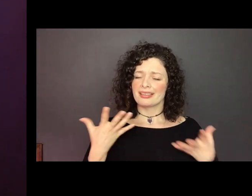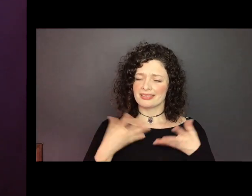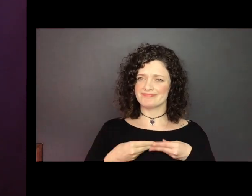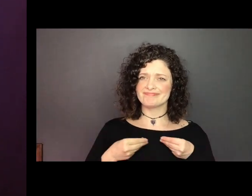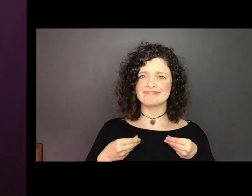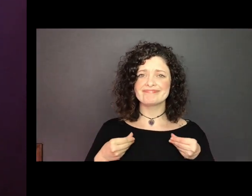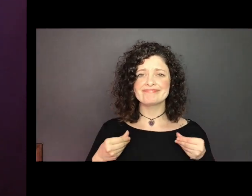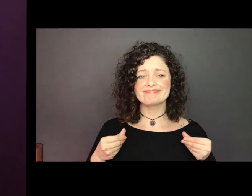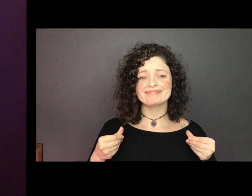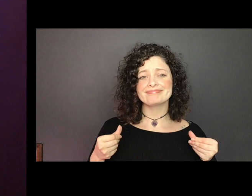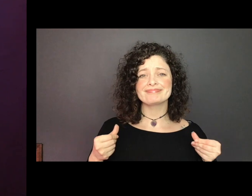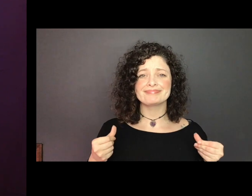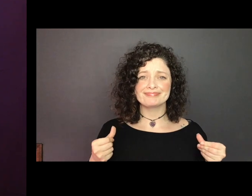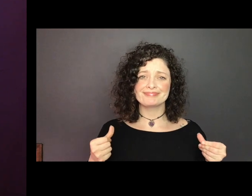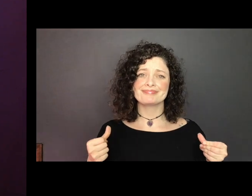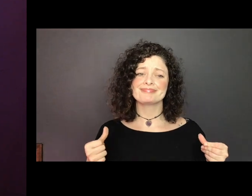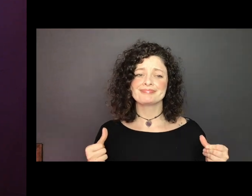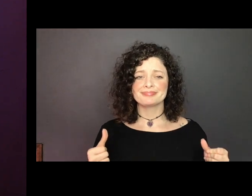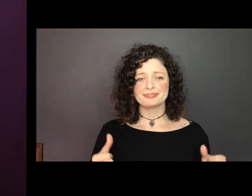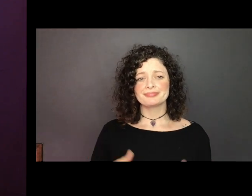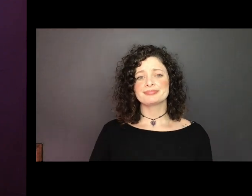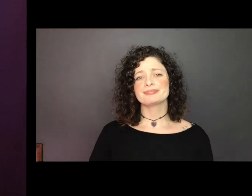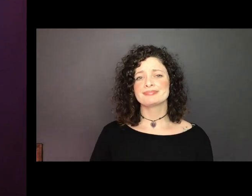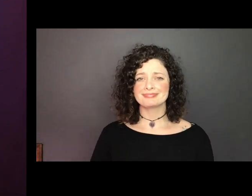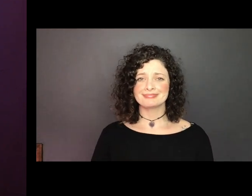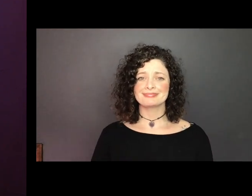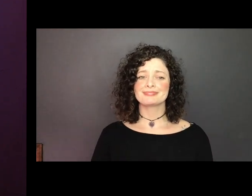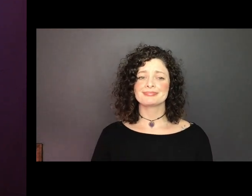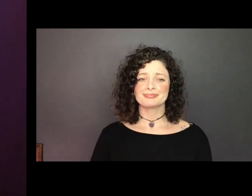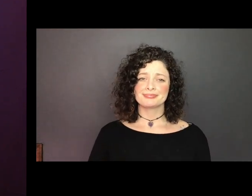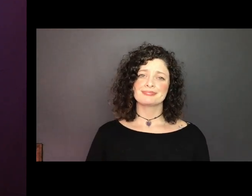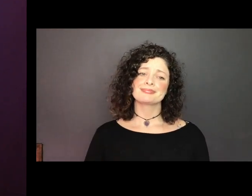Mouth is numb.